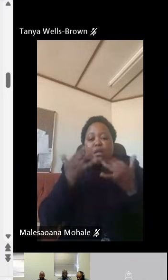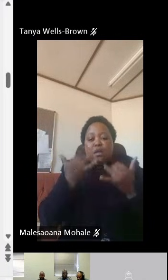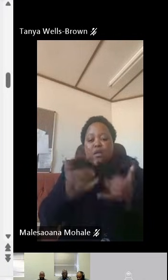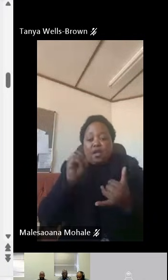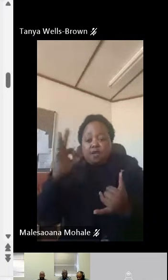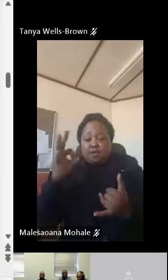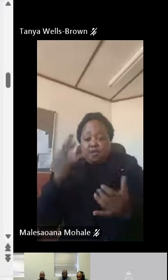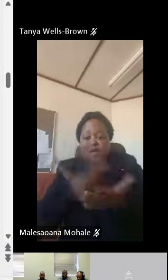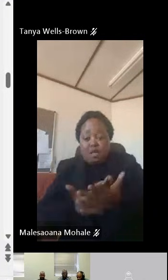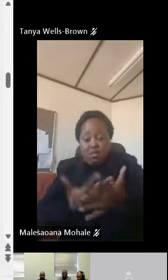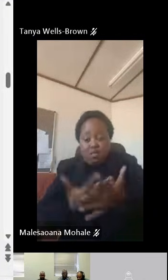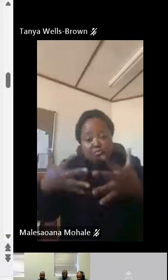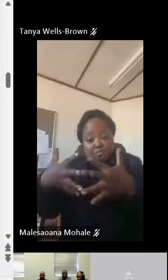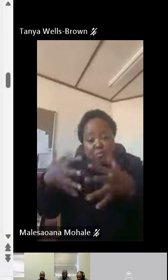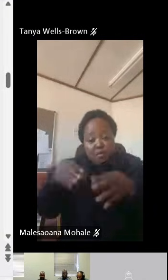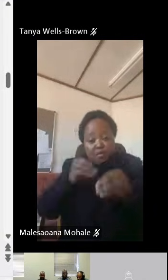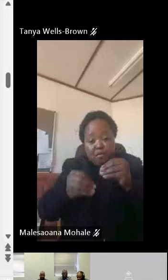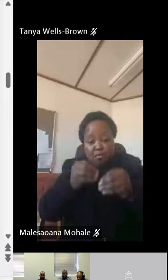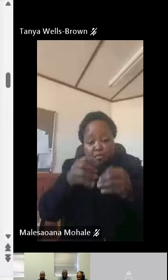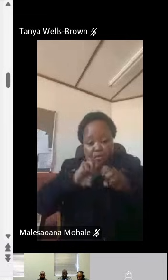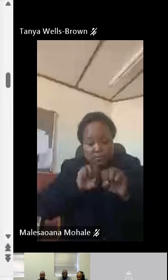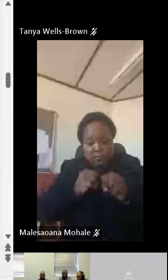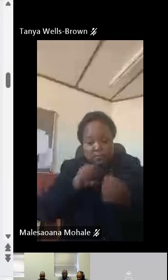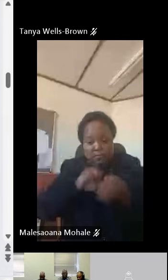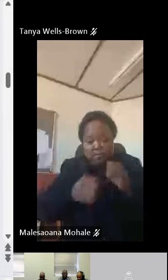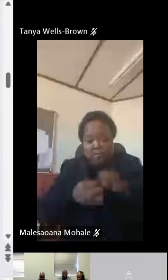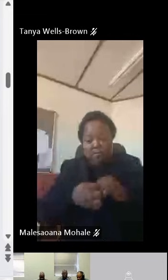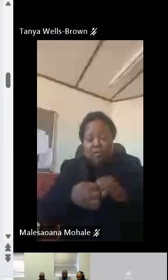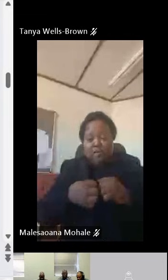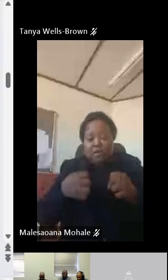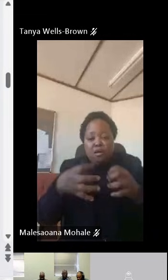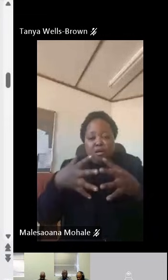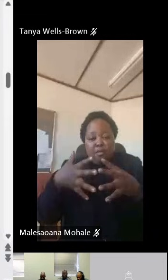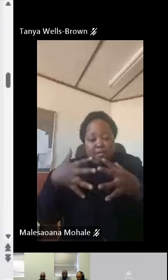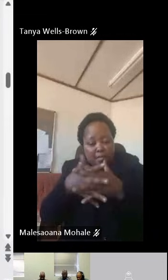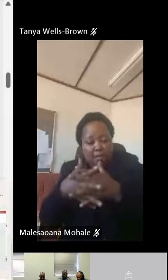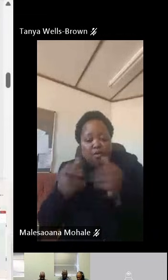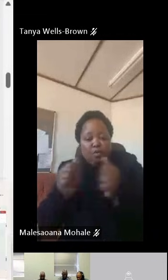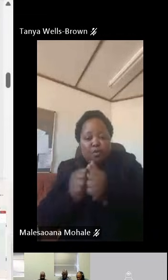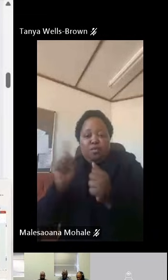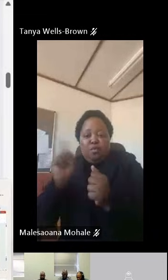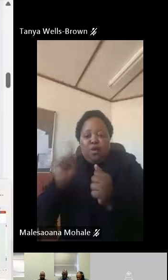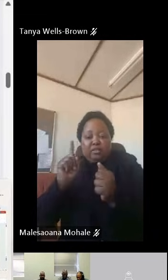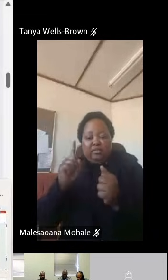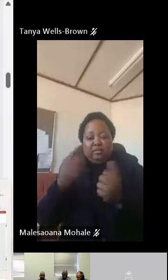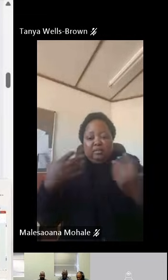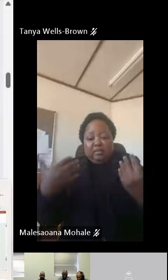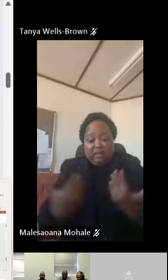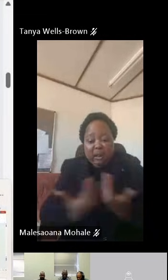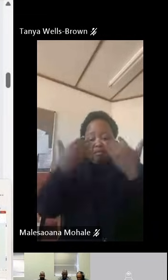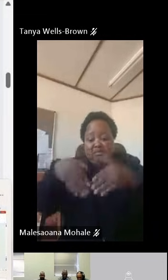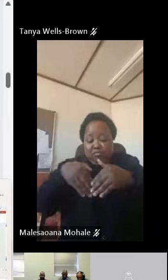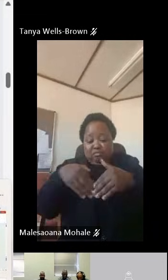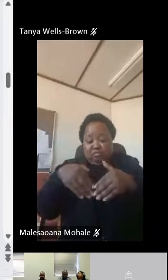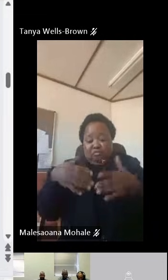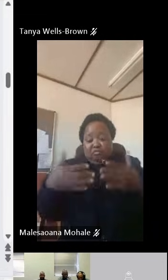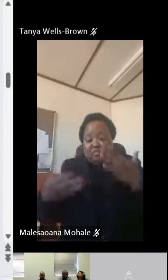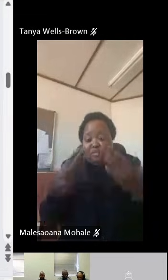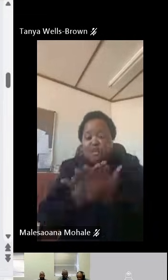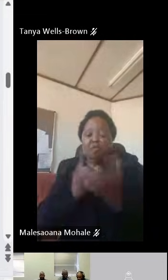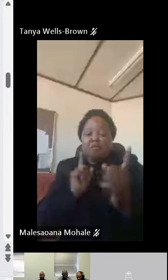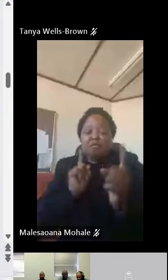together with the barriers that the person will be facing, that's when we'll be having